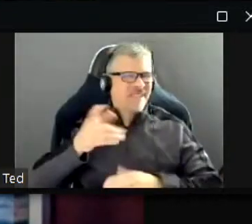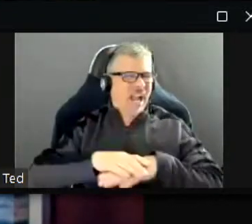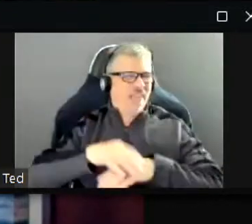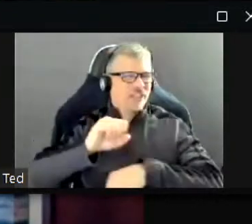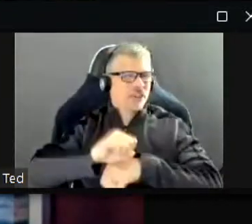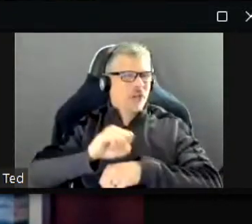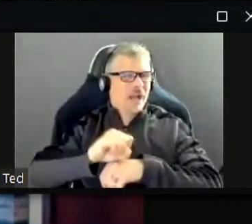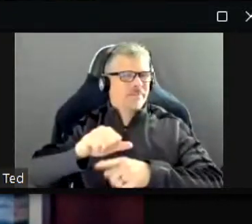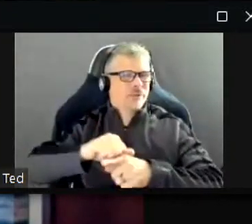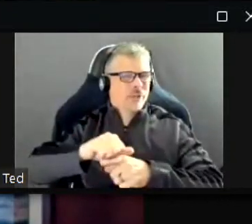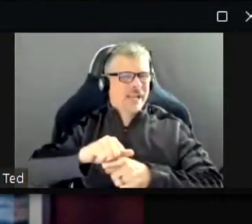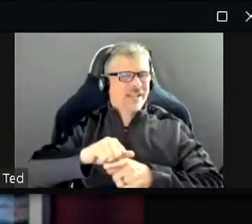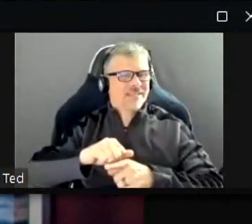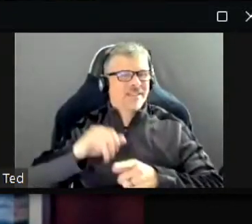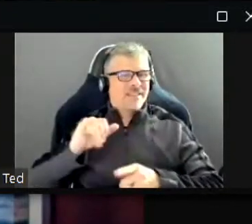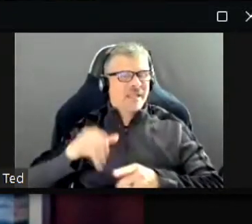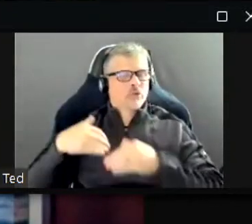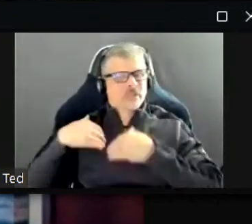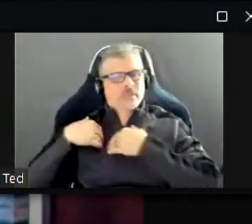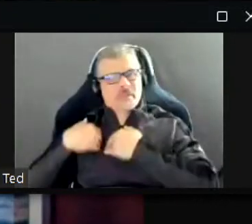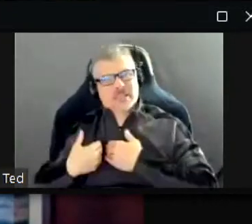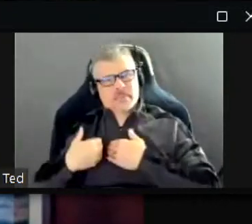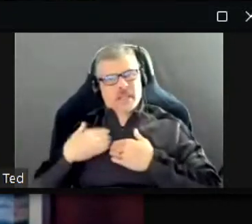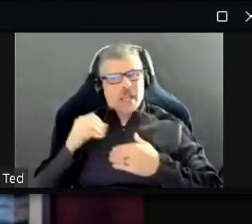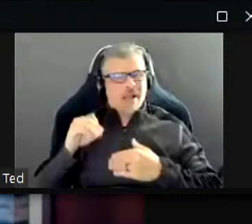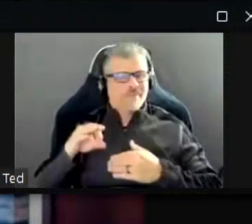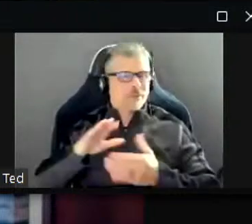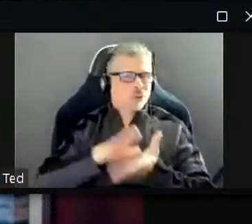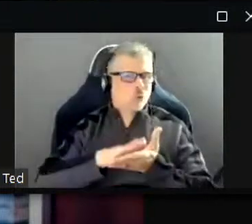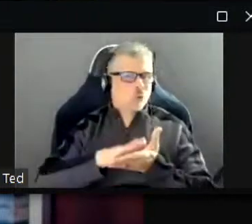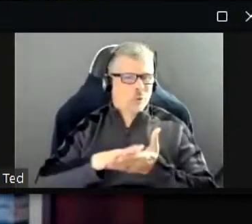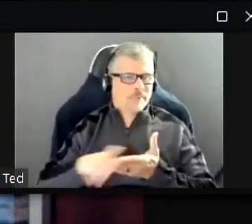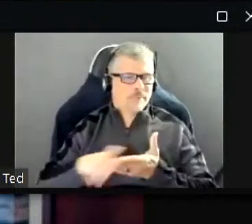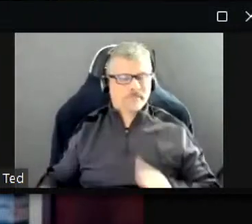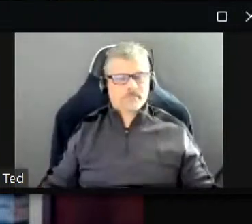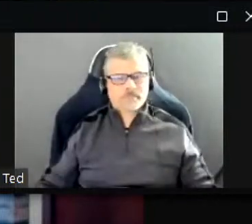responsibility, own responsibility of the school.